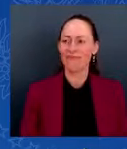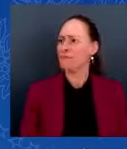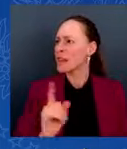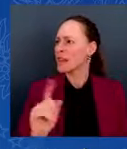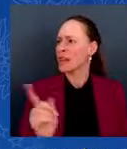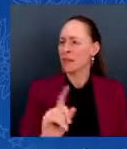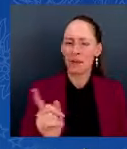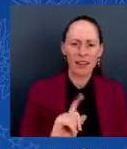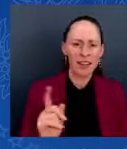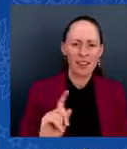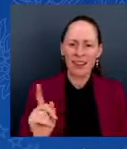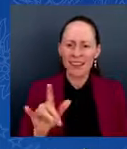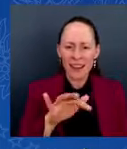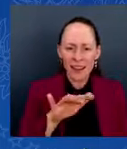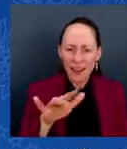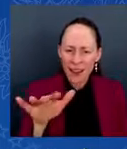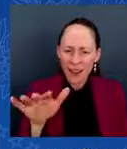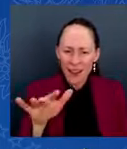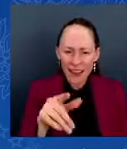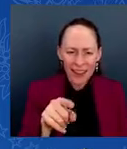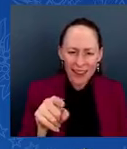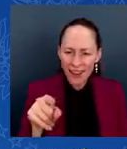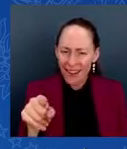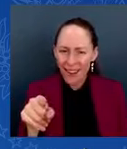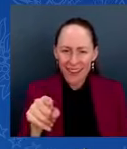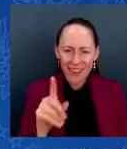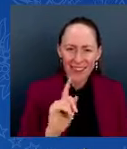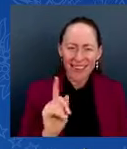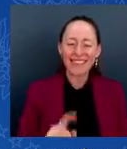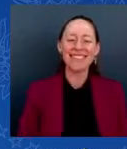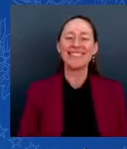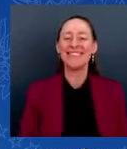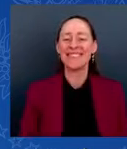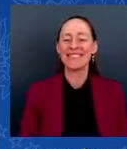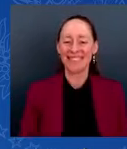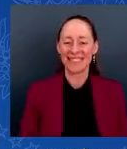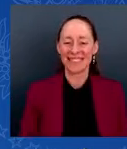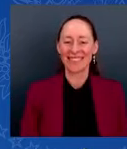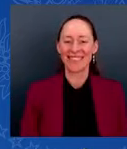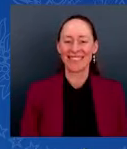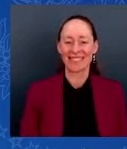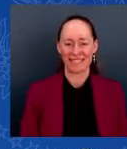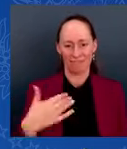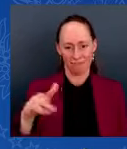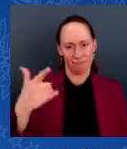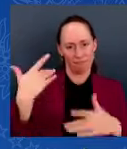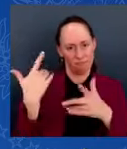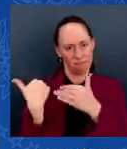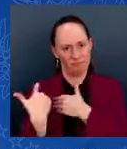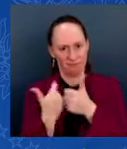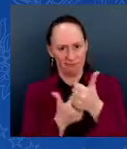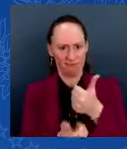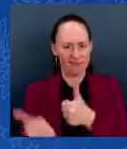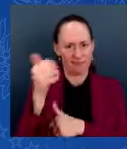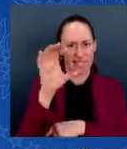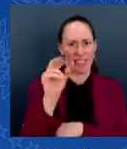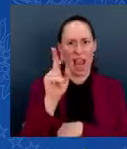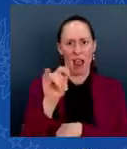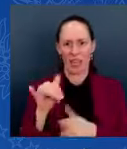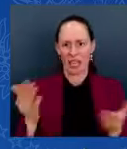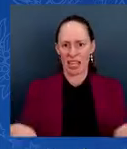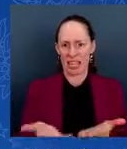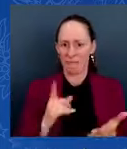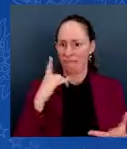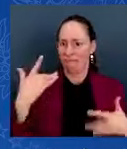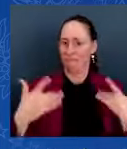It's a hell of a lot easier job than being a county executive. I was a county official. They expect you can solve every problem.